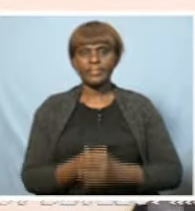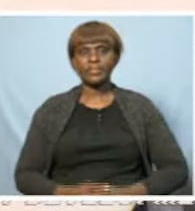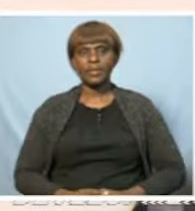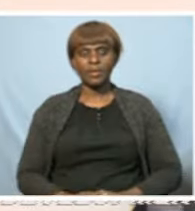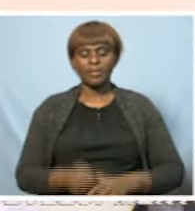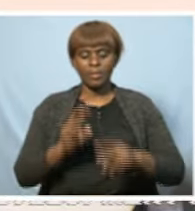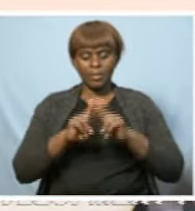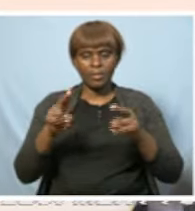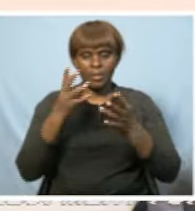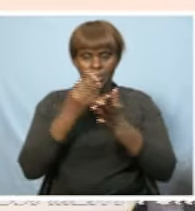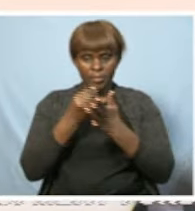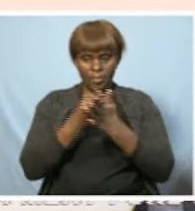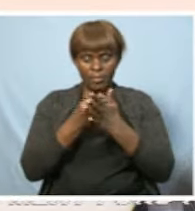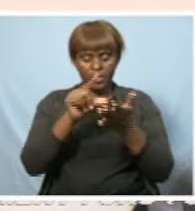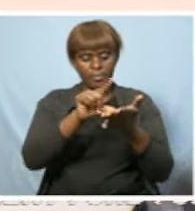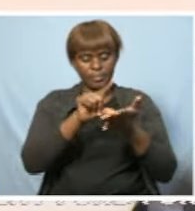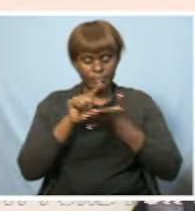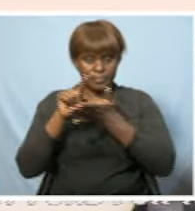Chair, spent funds on the loans.